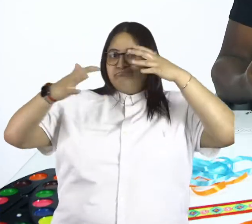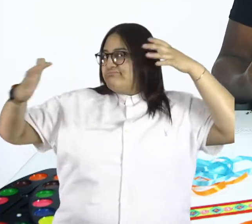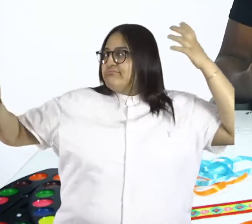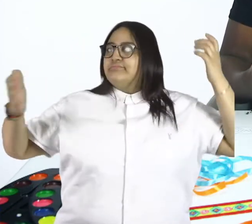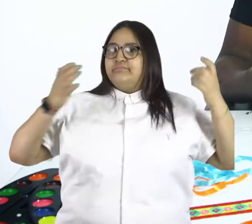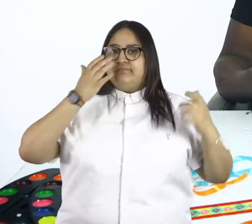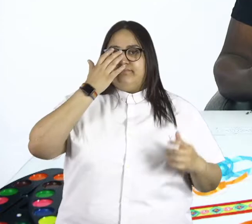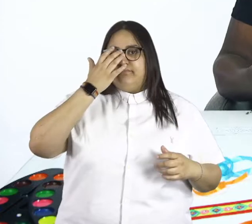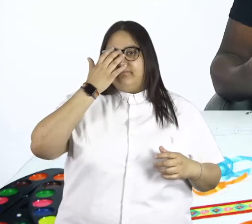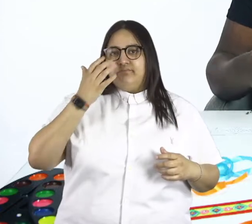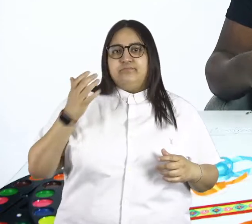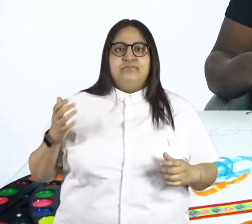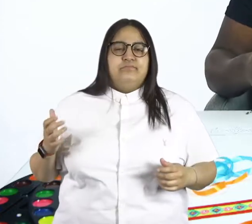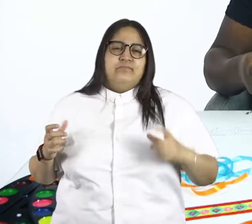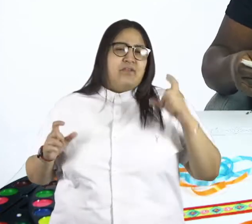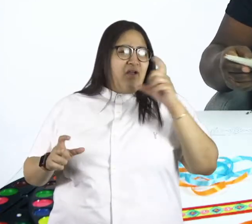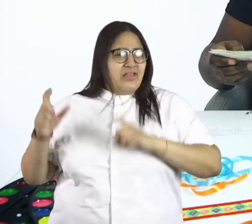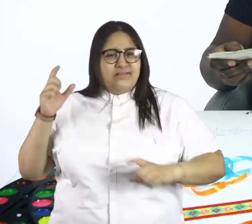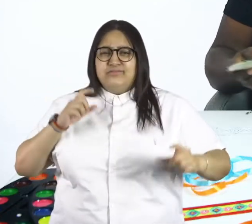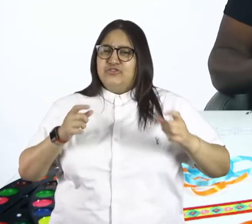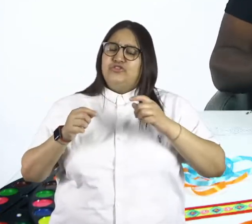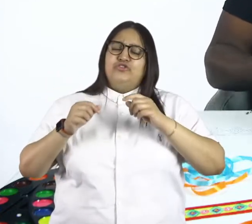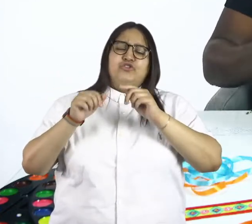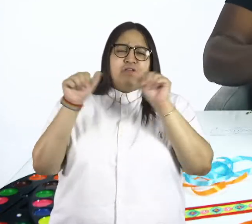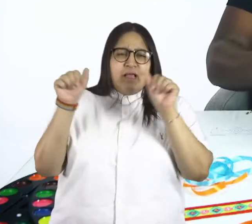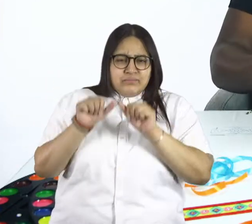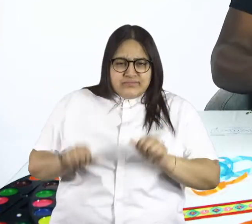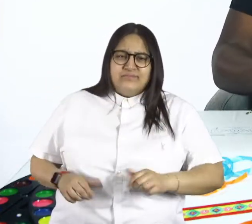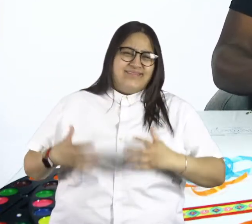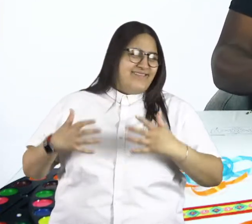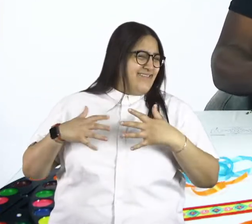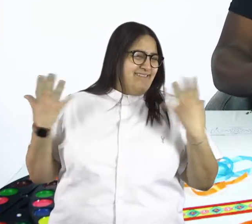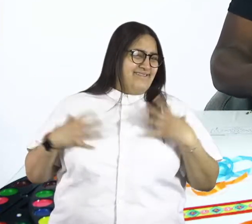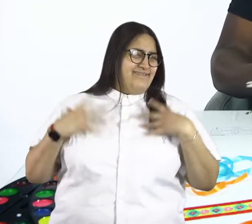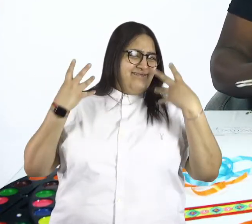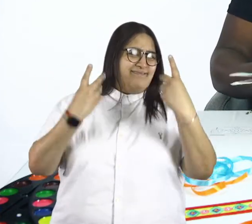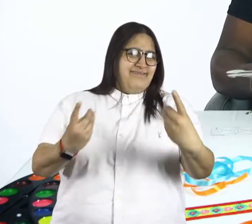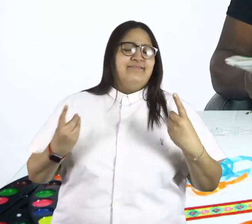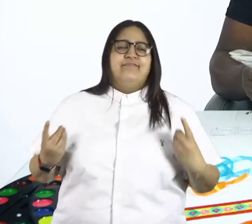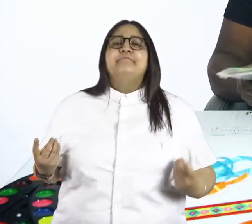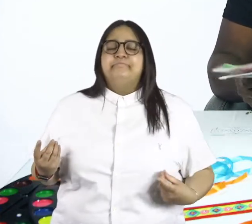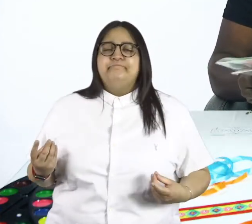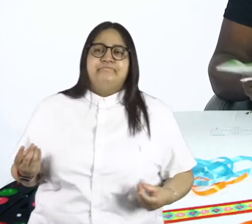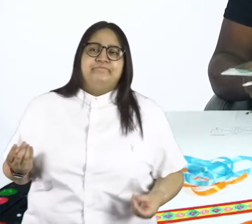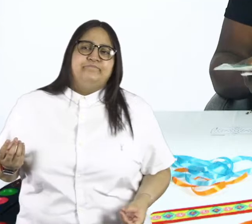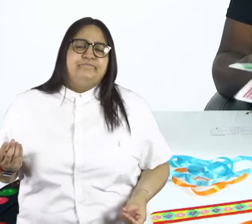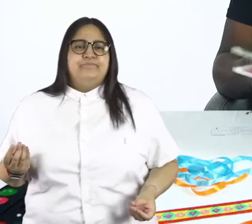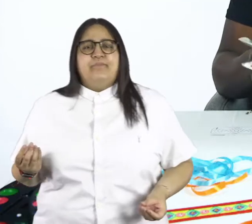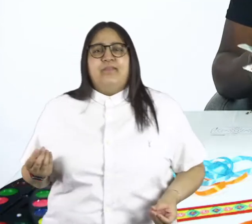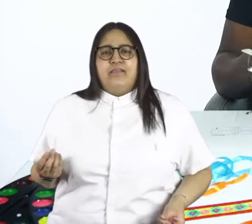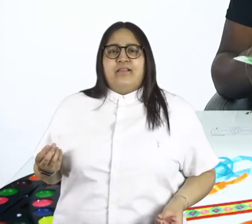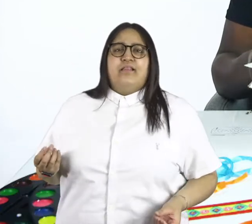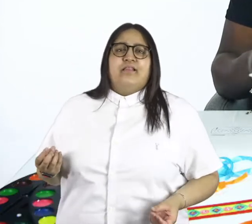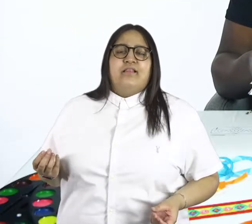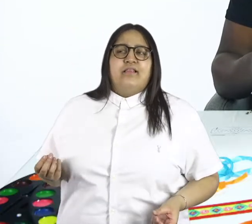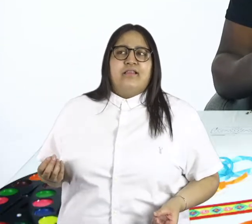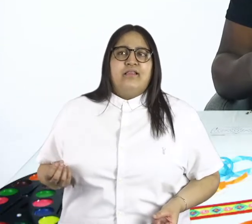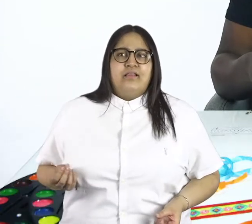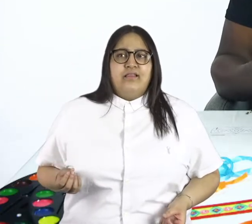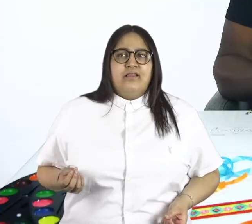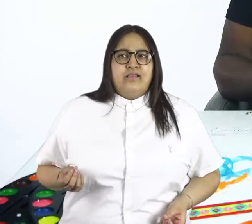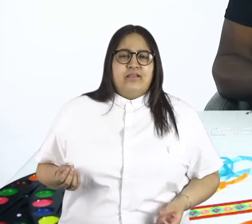sizes, styles, colors, shapes. So the world's your oyster when it comes to Diamante crystals. Or if you want, these ones you can in particularly get from